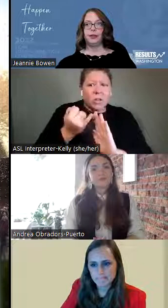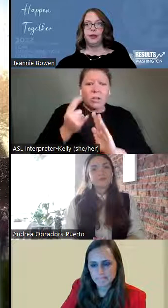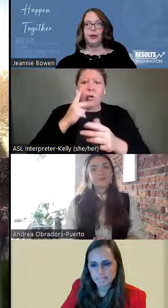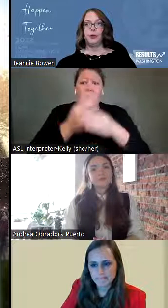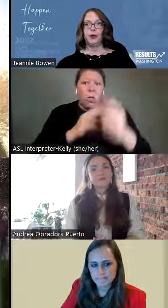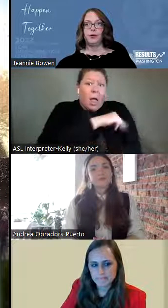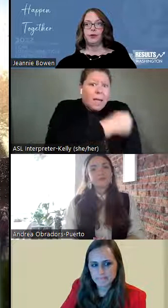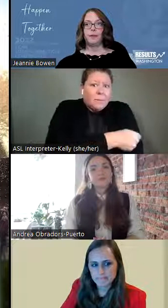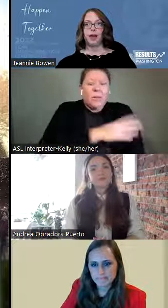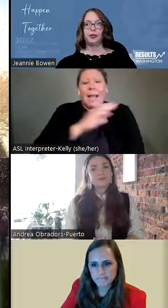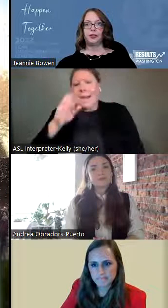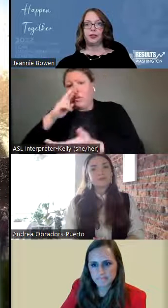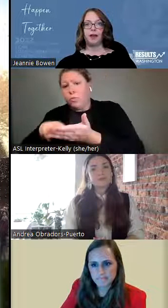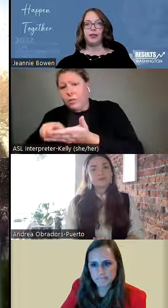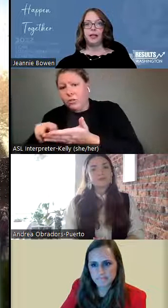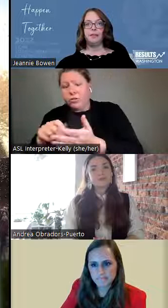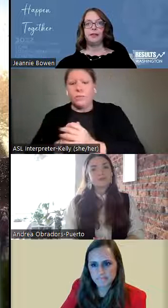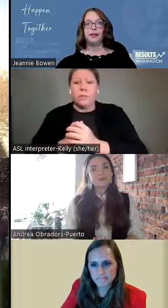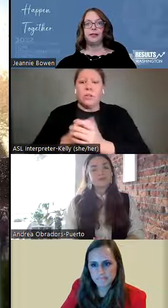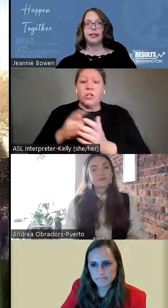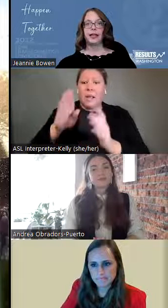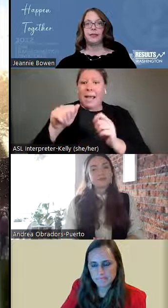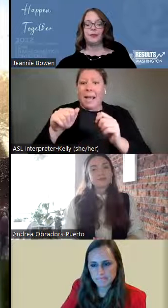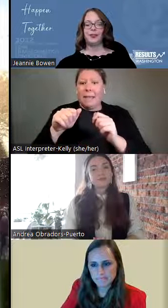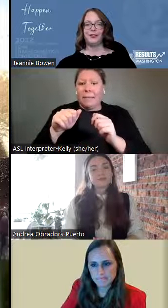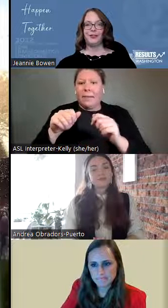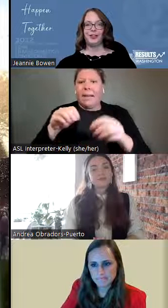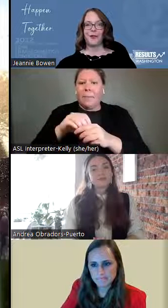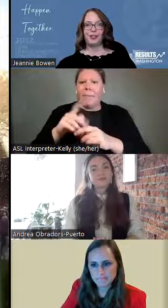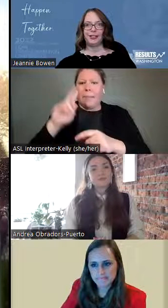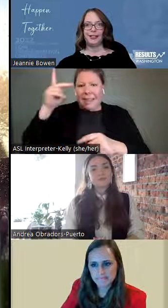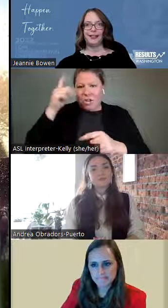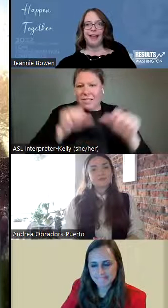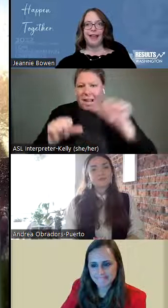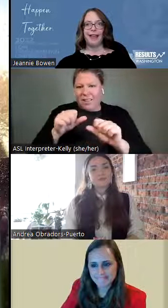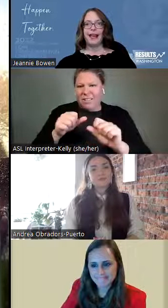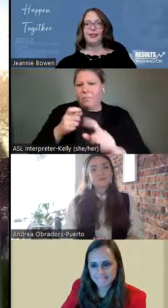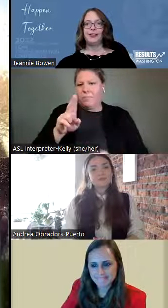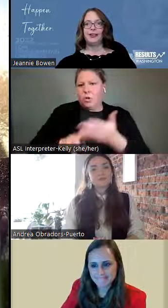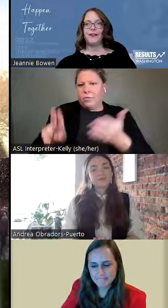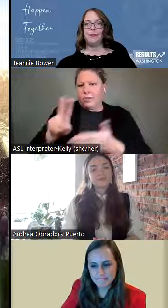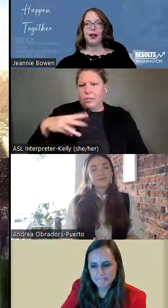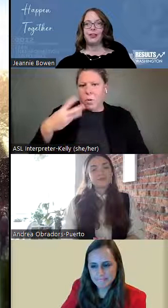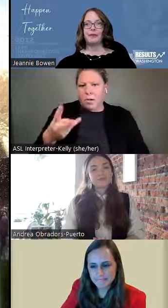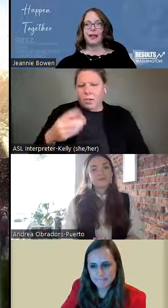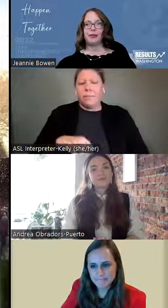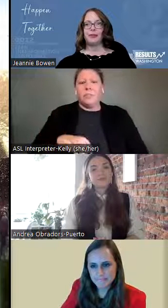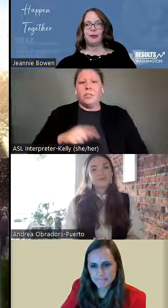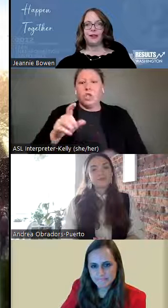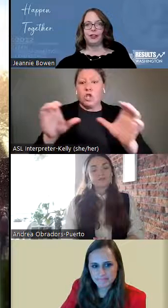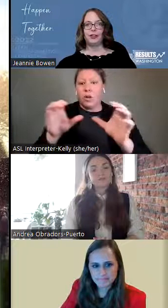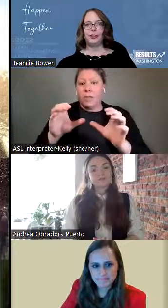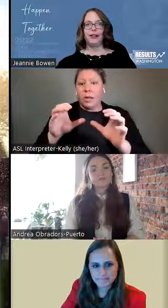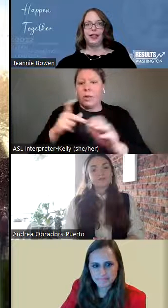divisions. Corey holds a Bachelor's of Arts in Political Science from the University of Washington and is a certified project